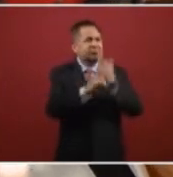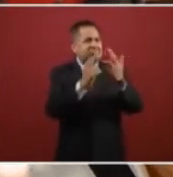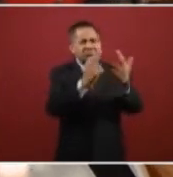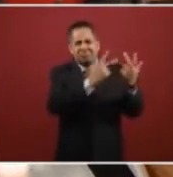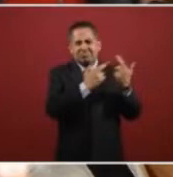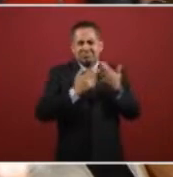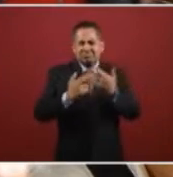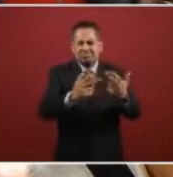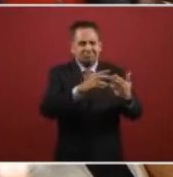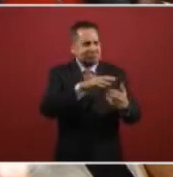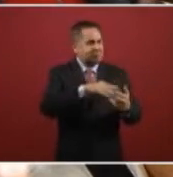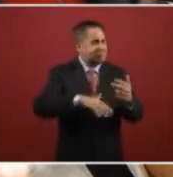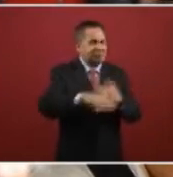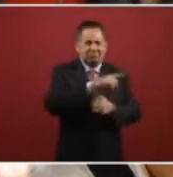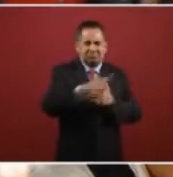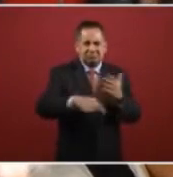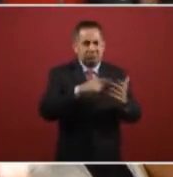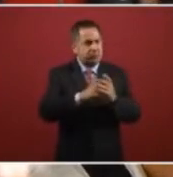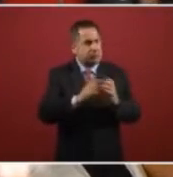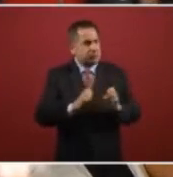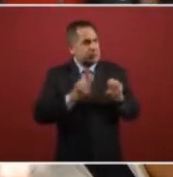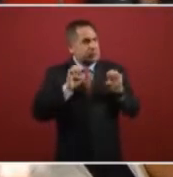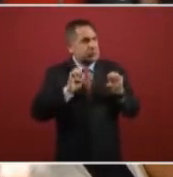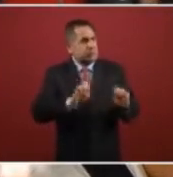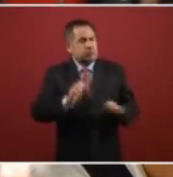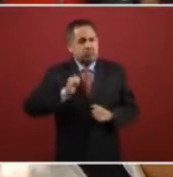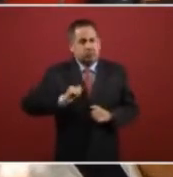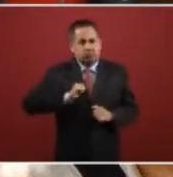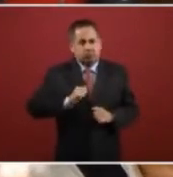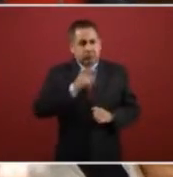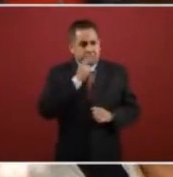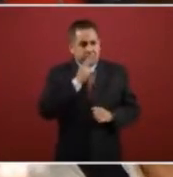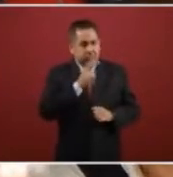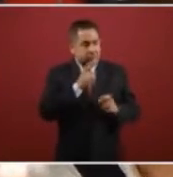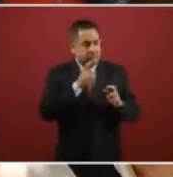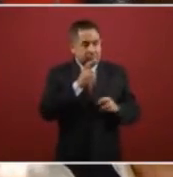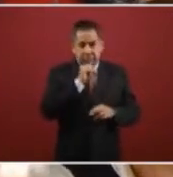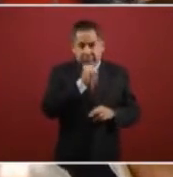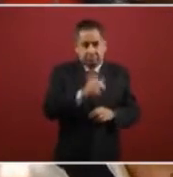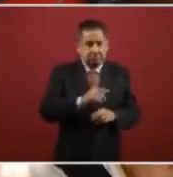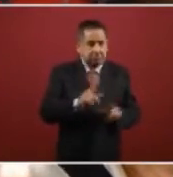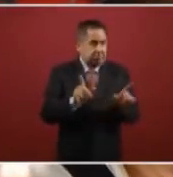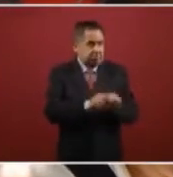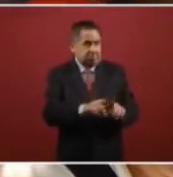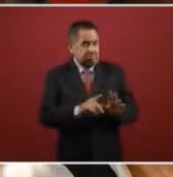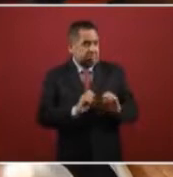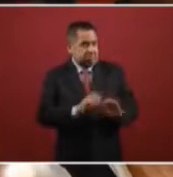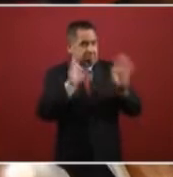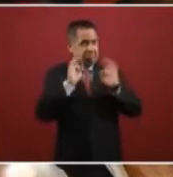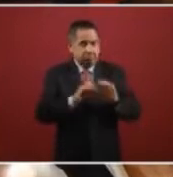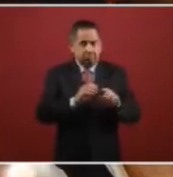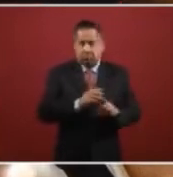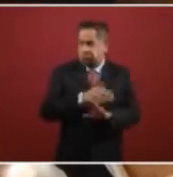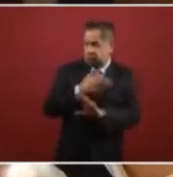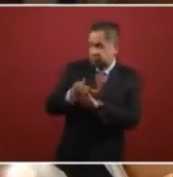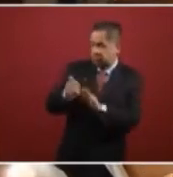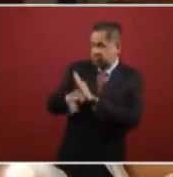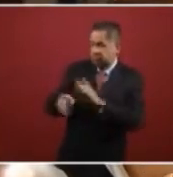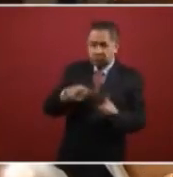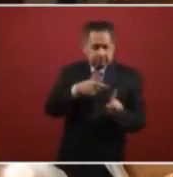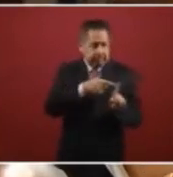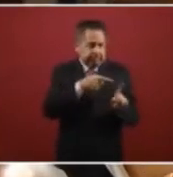will not do any follow-up on who causes all these disasters and attacks?